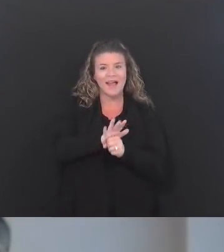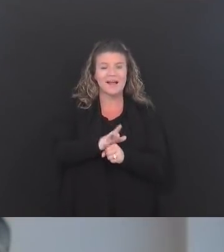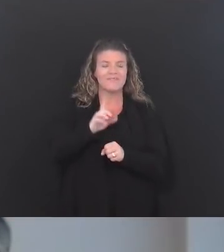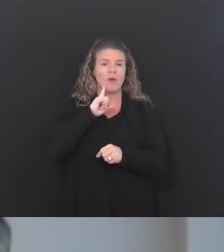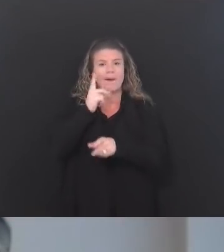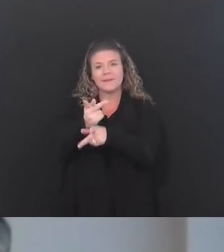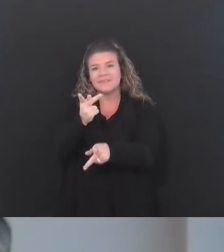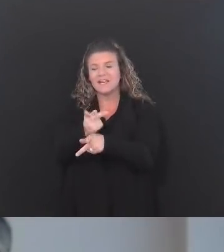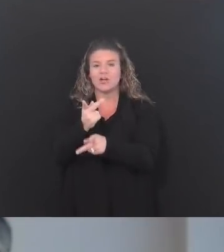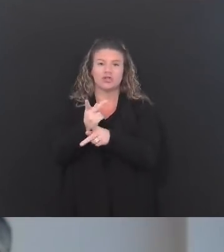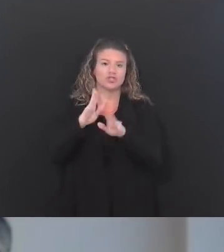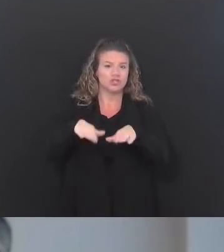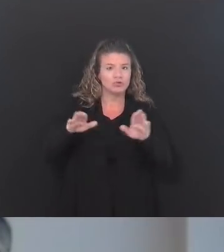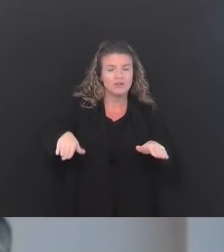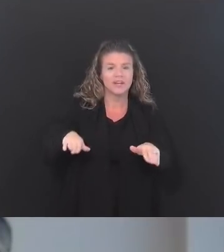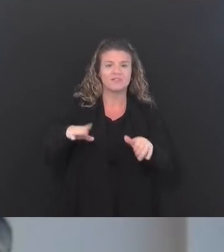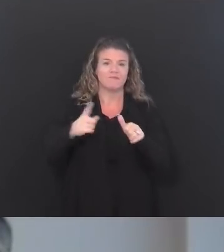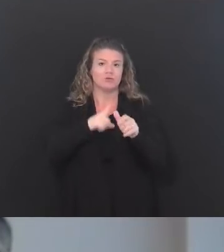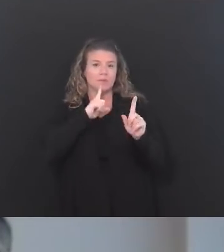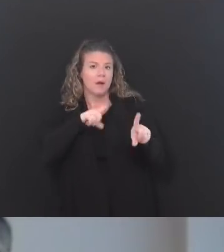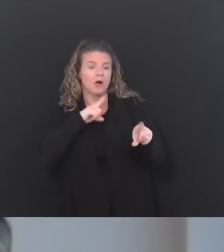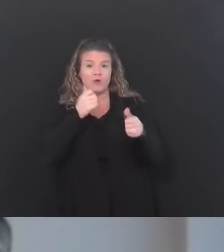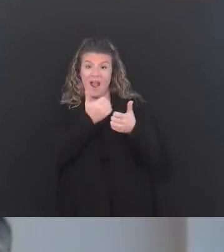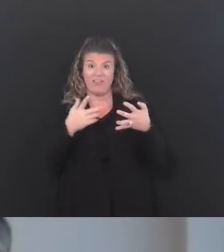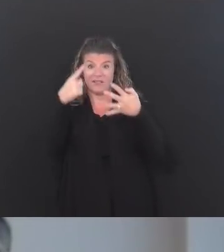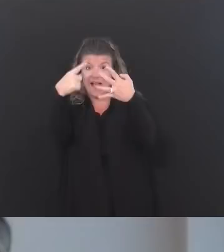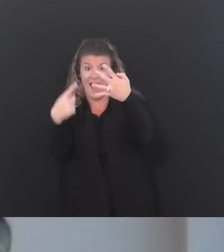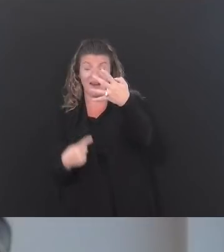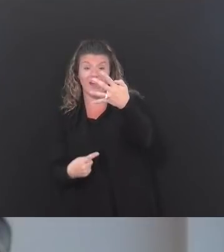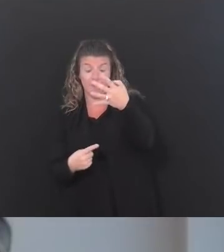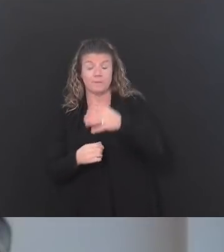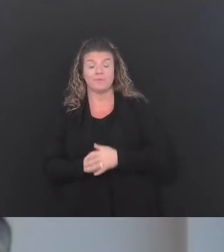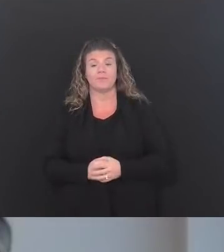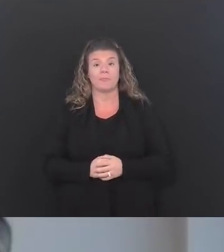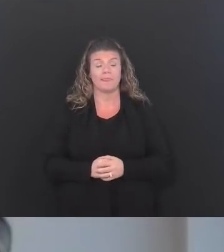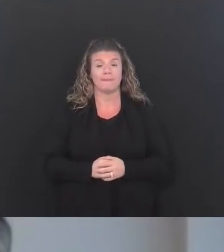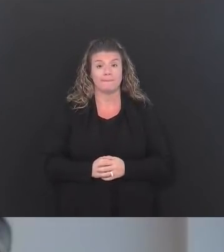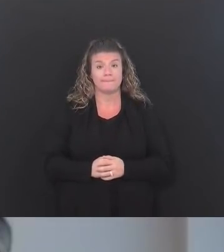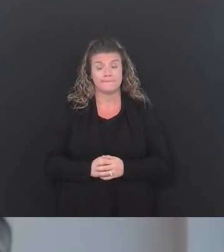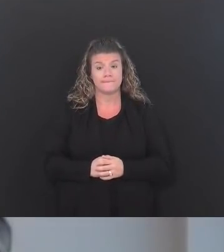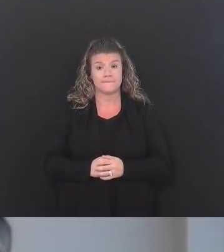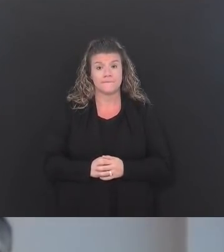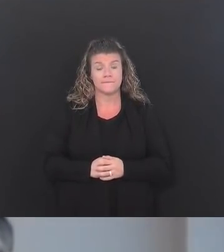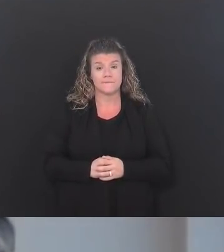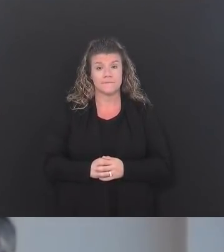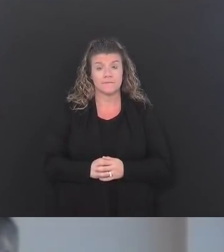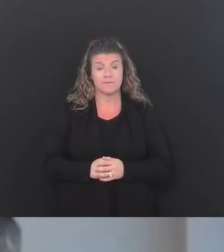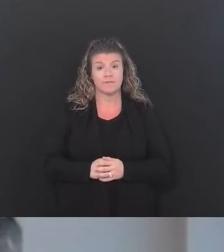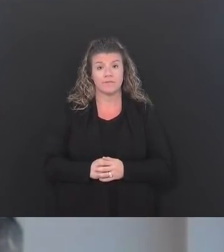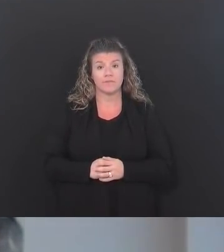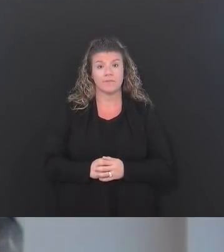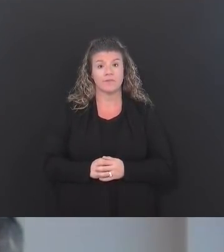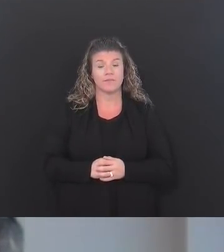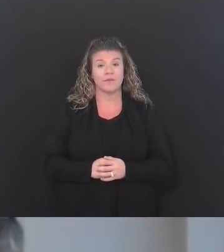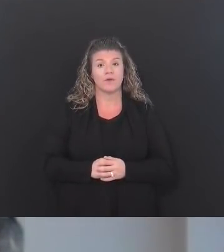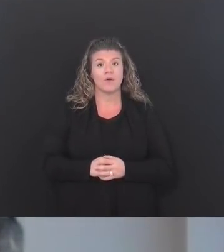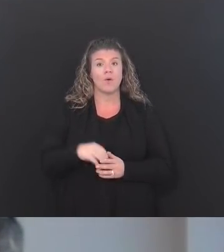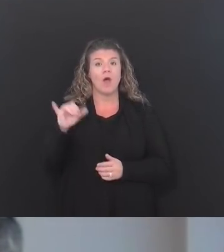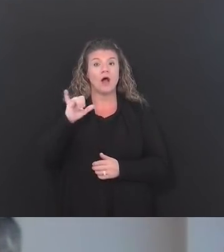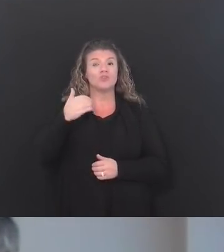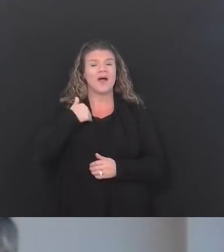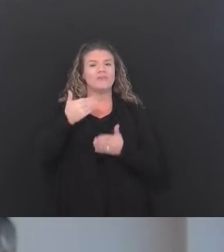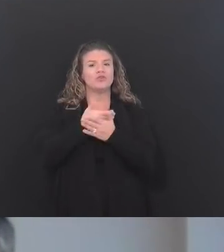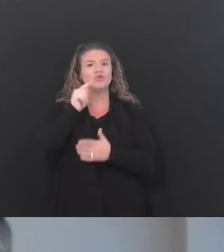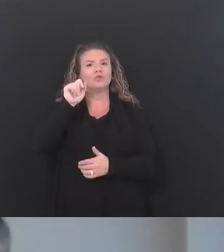children, and our responders. We've also added a tab, updated guidance under the public tab. So we have